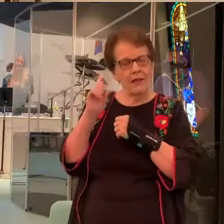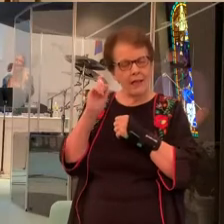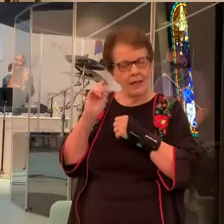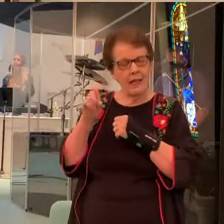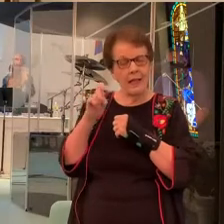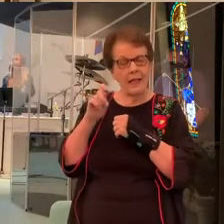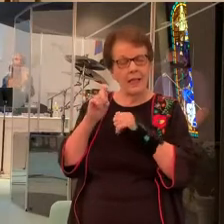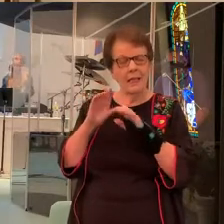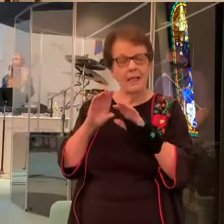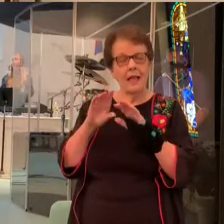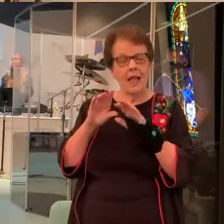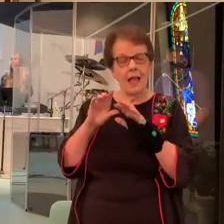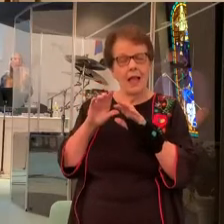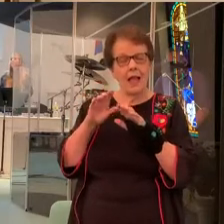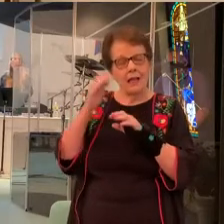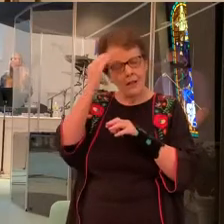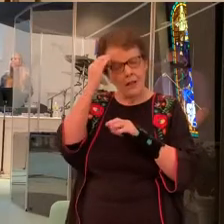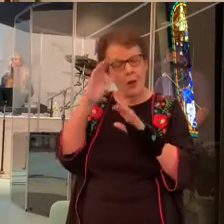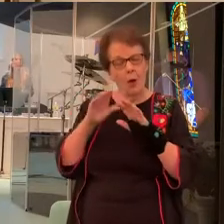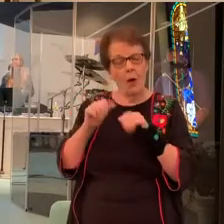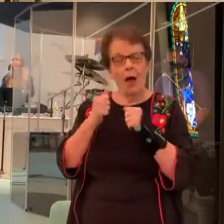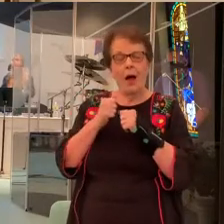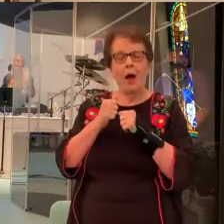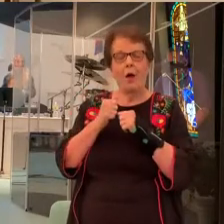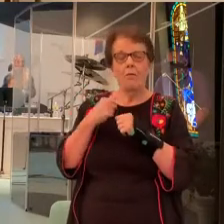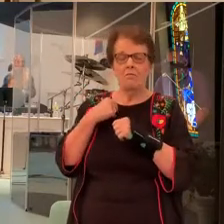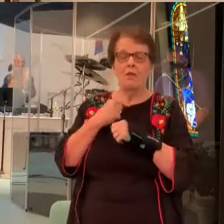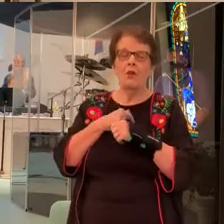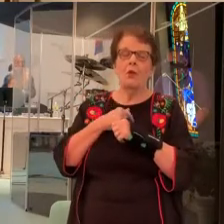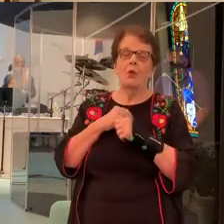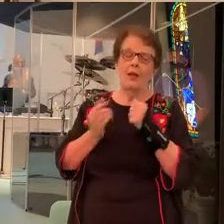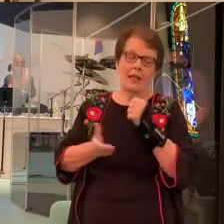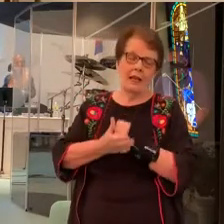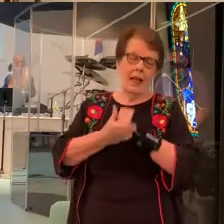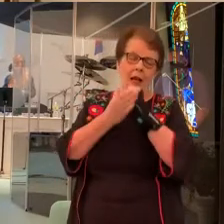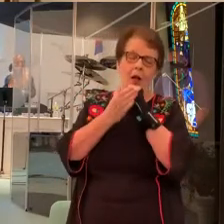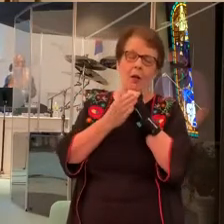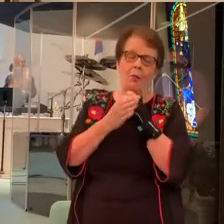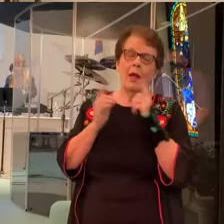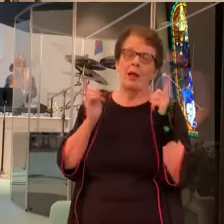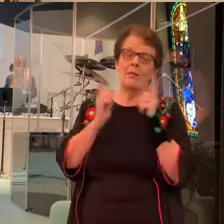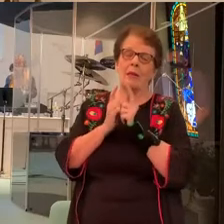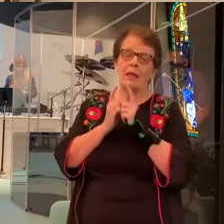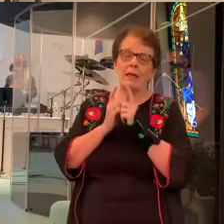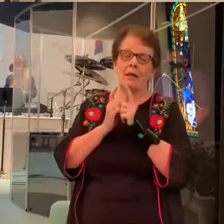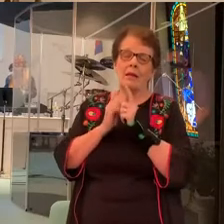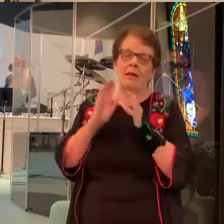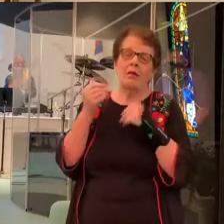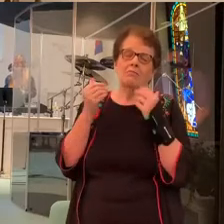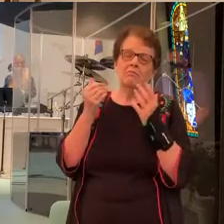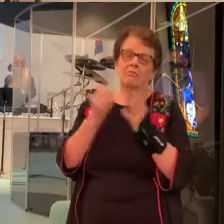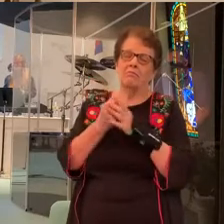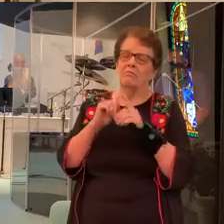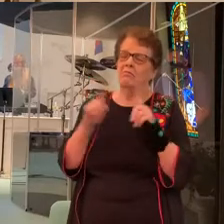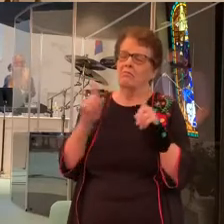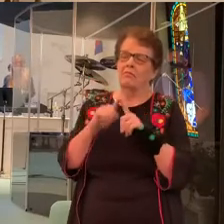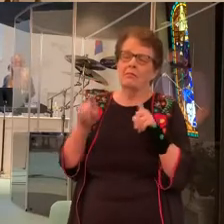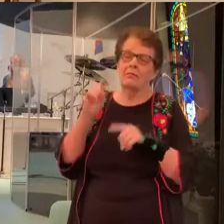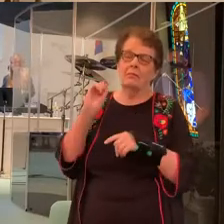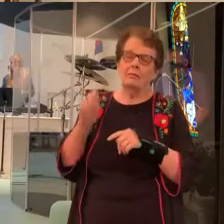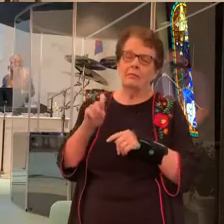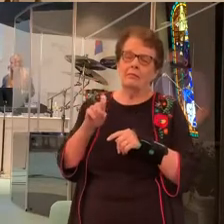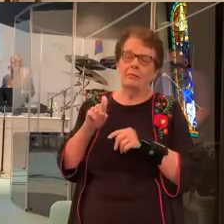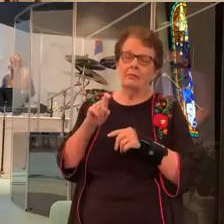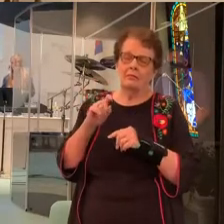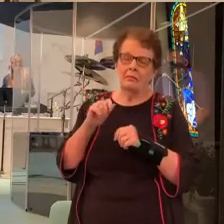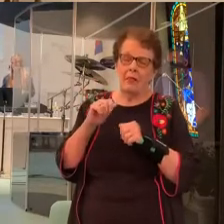can step into those circumstances and meet spiritual needs, relational needs, spiritual needs, emotional needs. Father, you've called us to